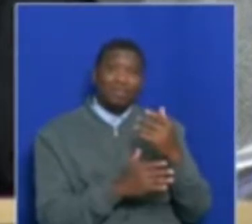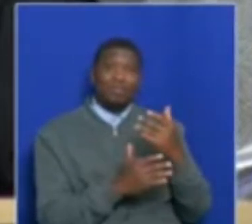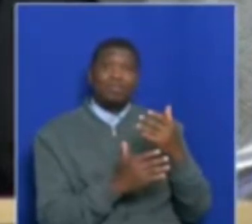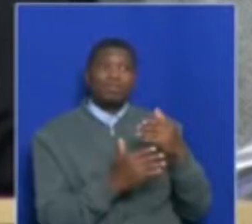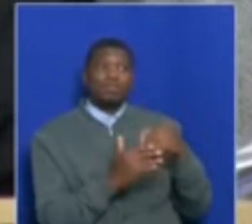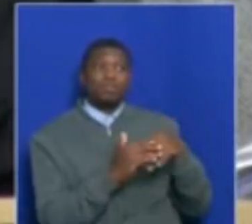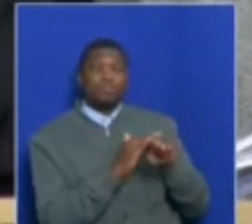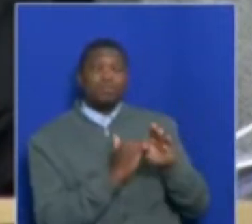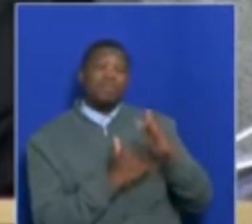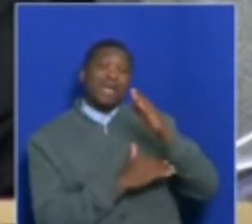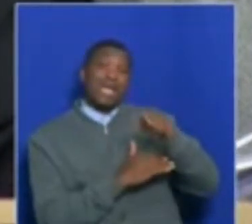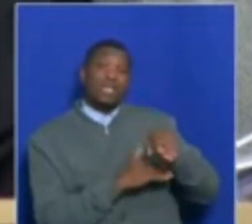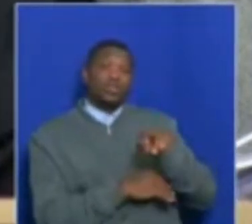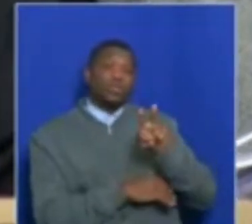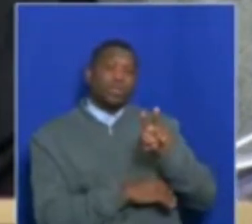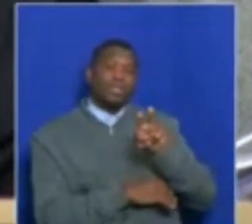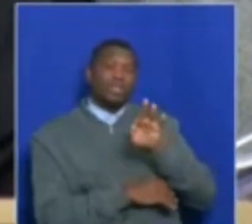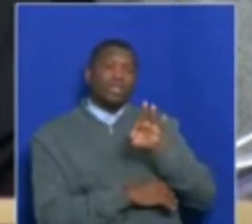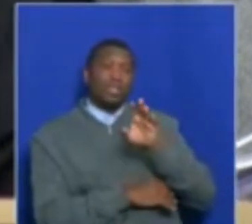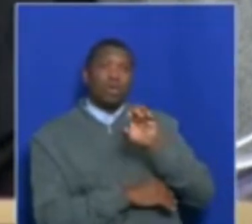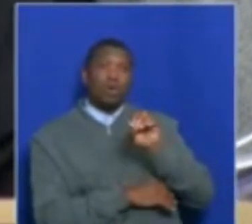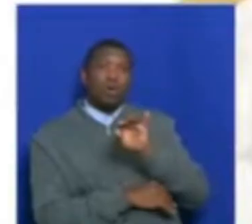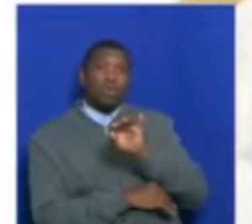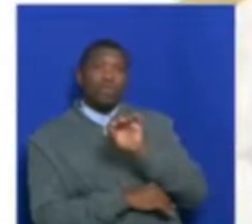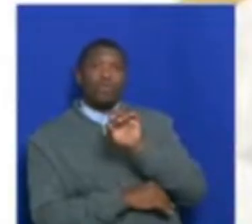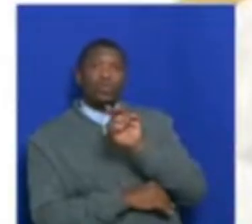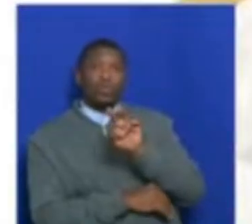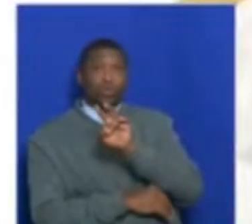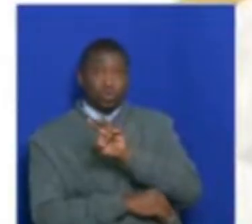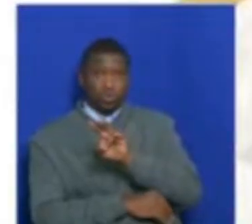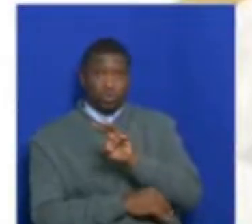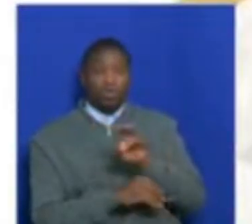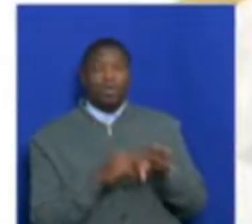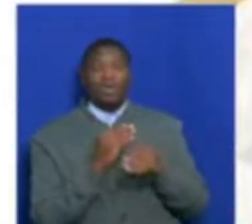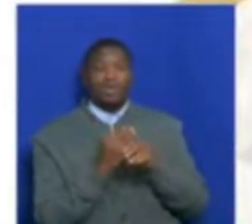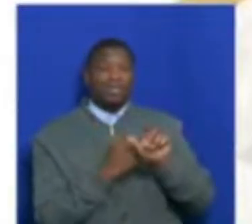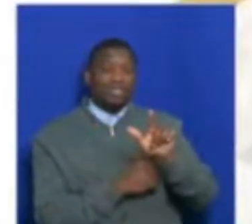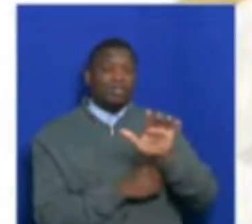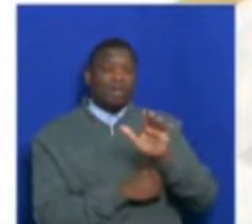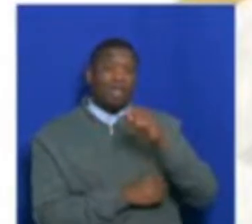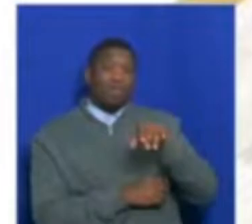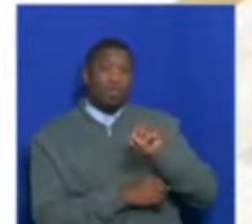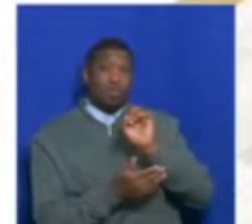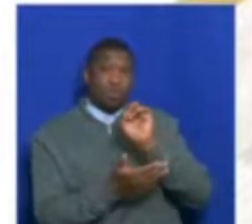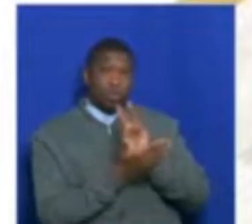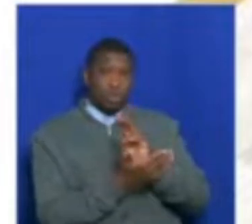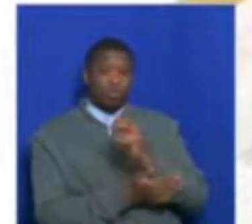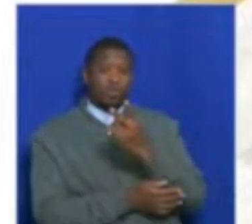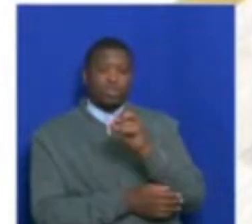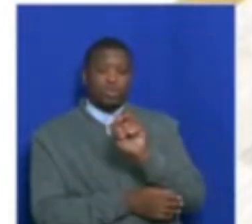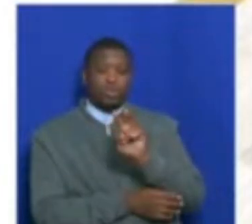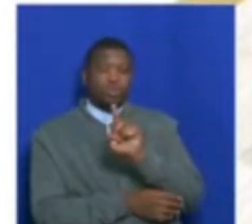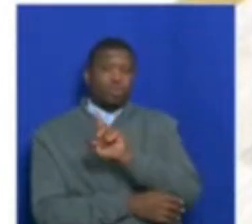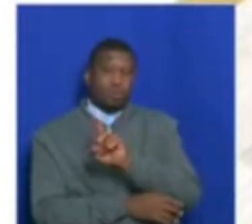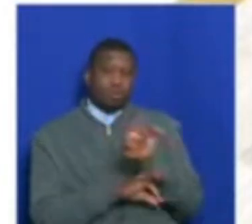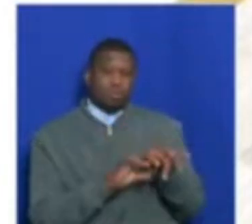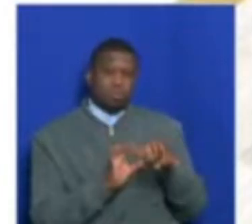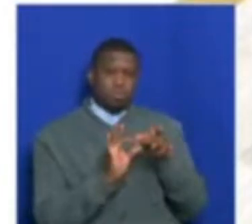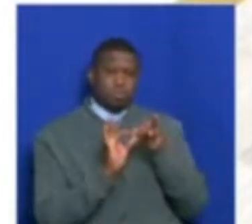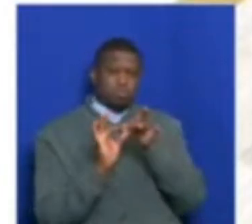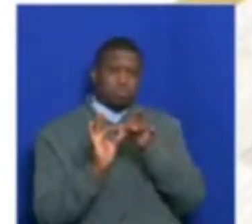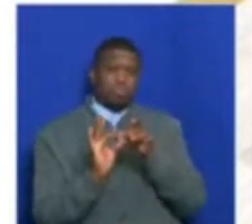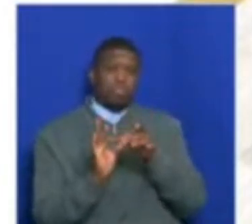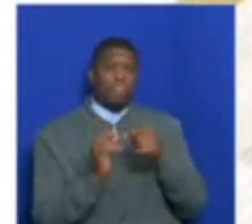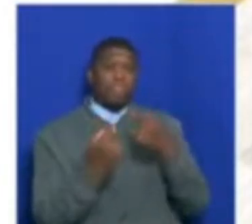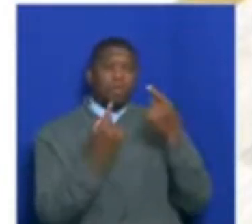2022 and Belay Cares 75 of 12, 2021 in relation to their search. now we're going